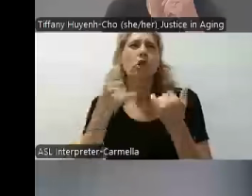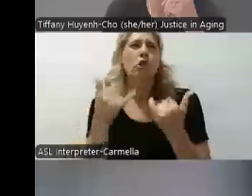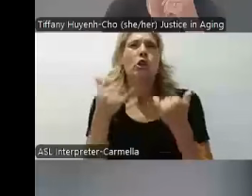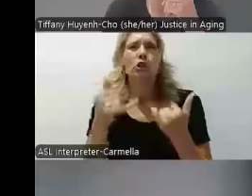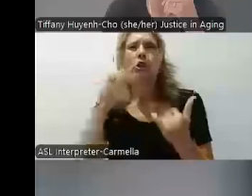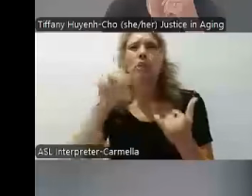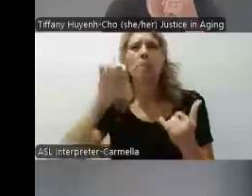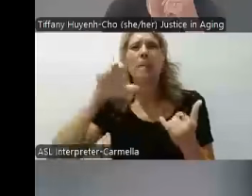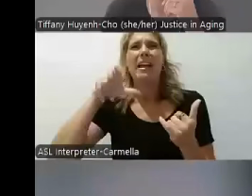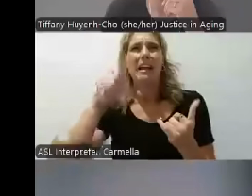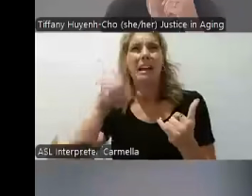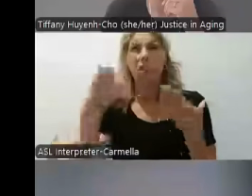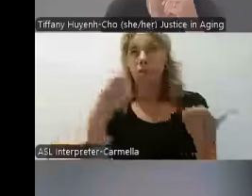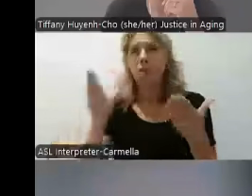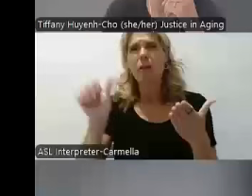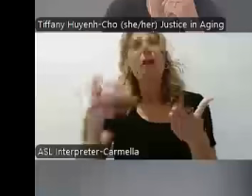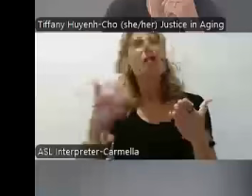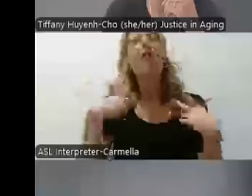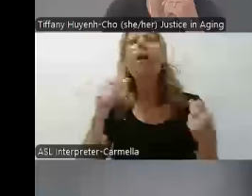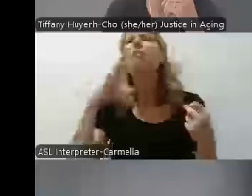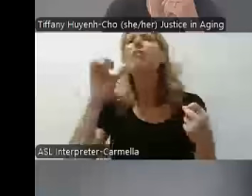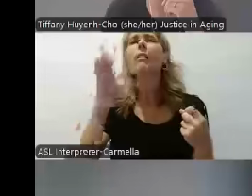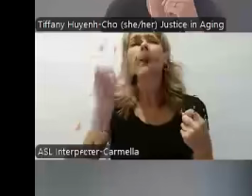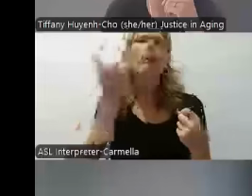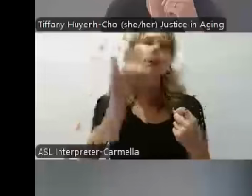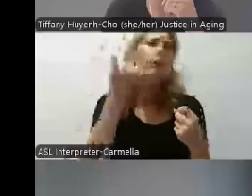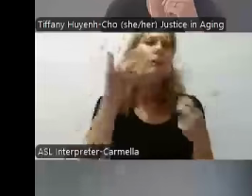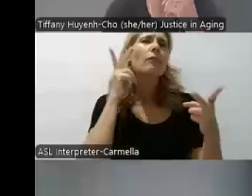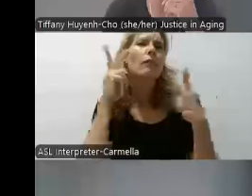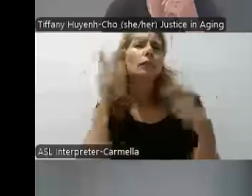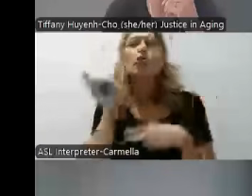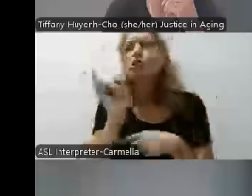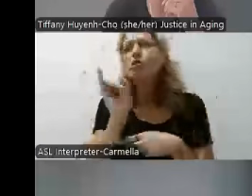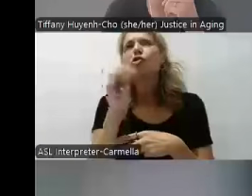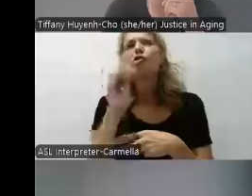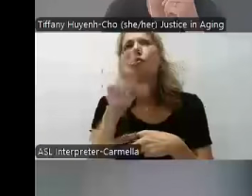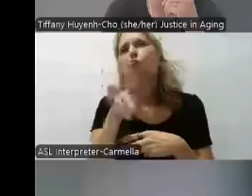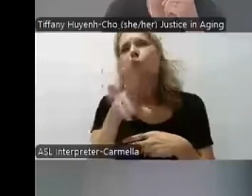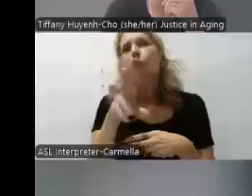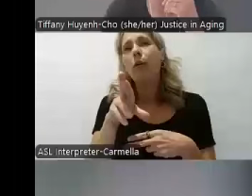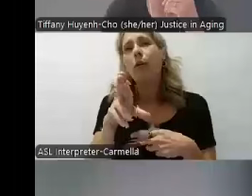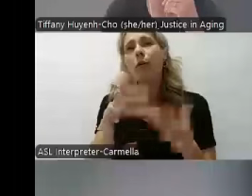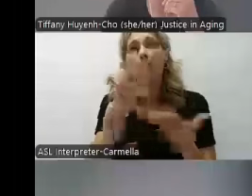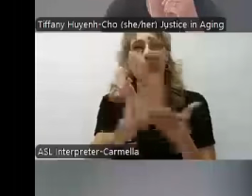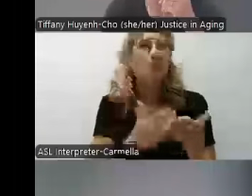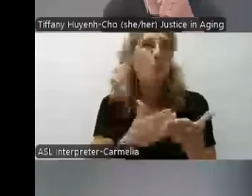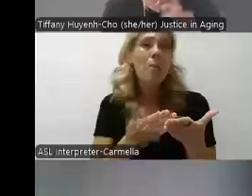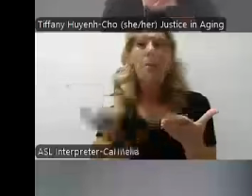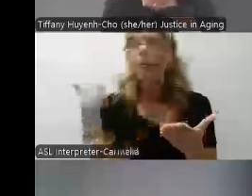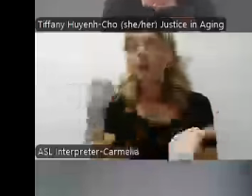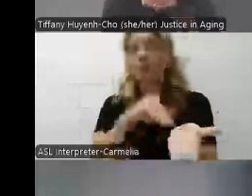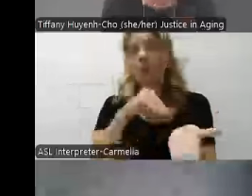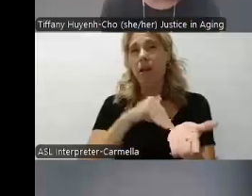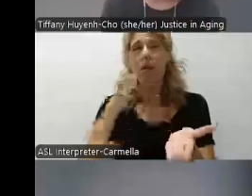service. So there are other healthcare services like dental or vision insurance, or even some past medical